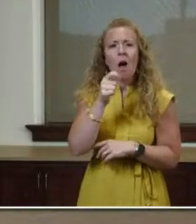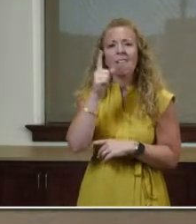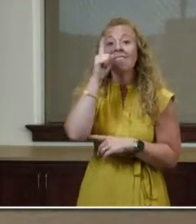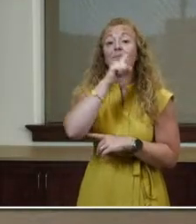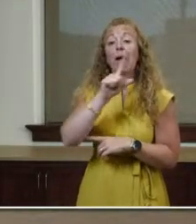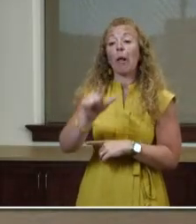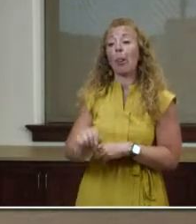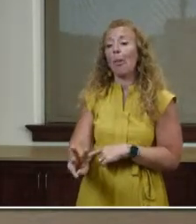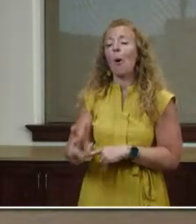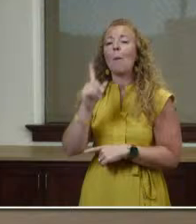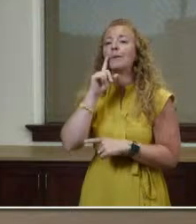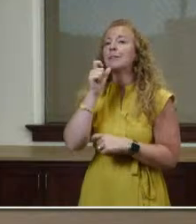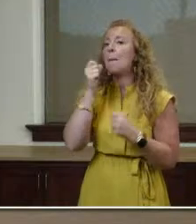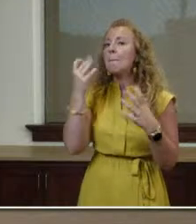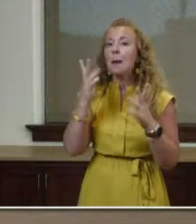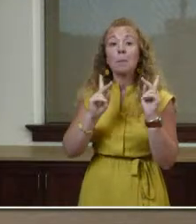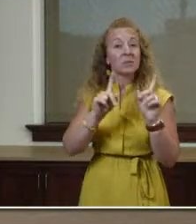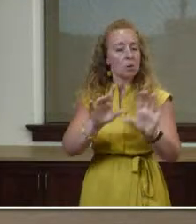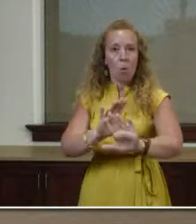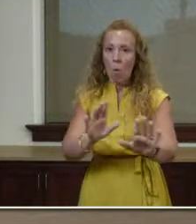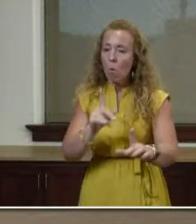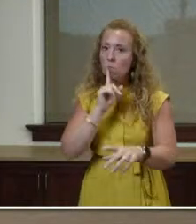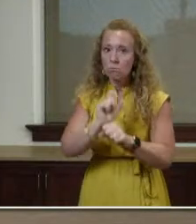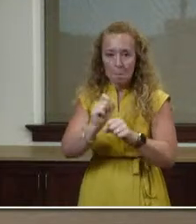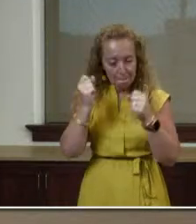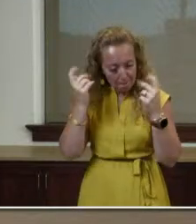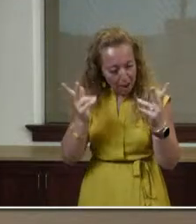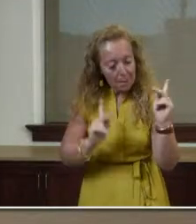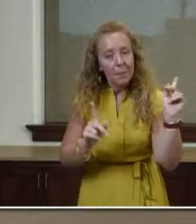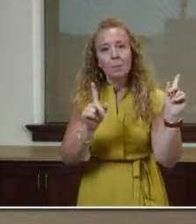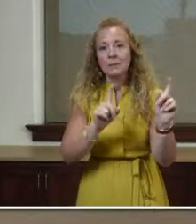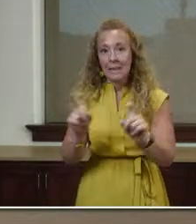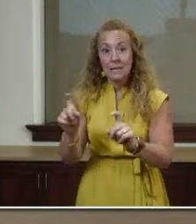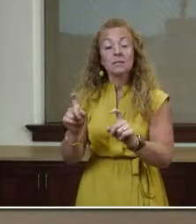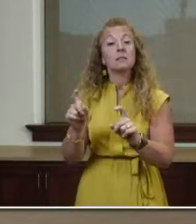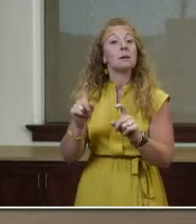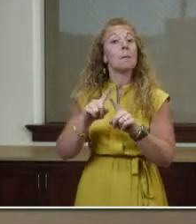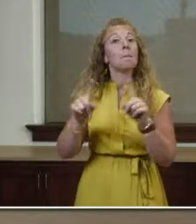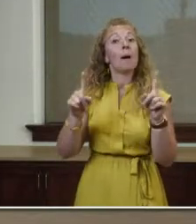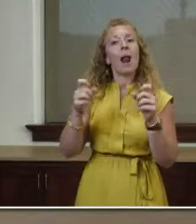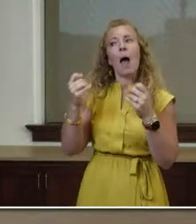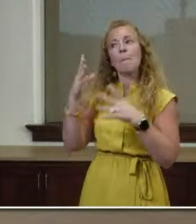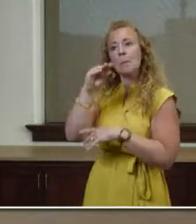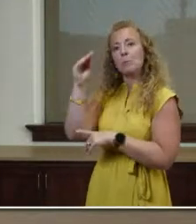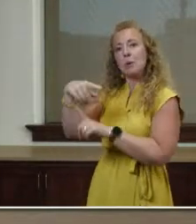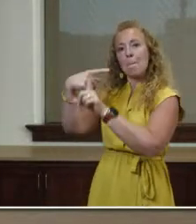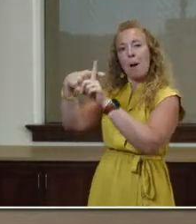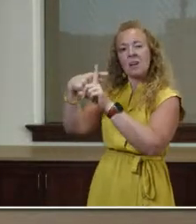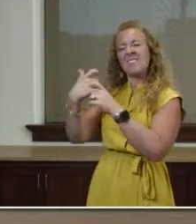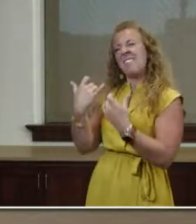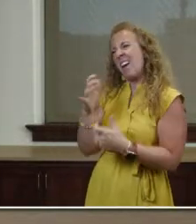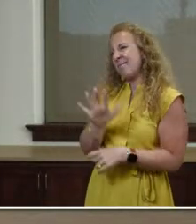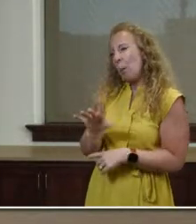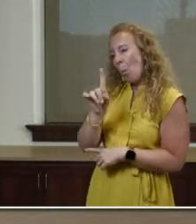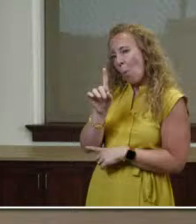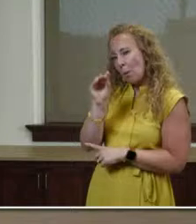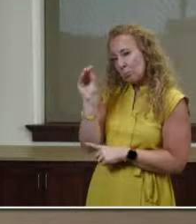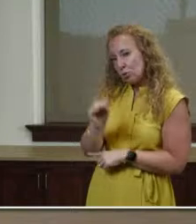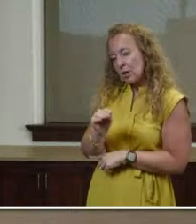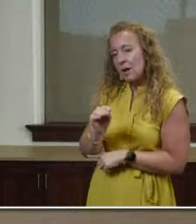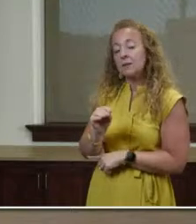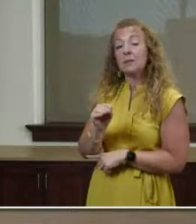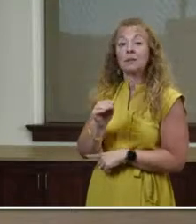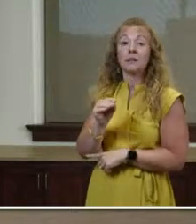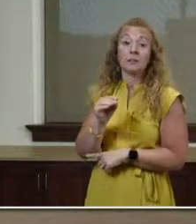getting tested. People are still getting tested. The difference is that our positivity rate has dropped to about 1%, and